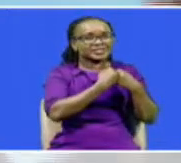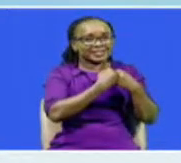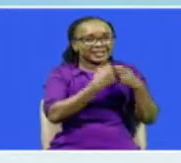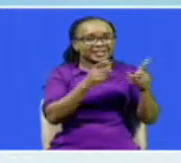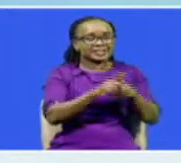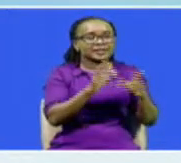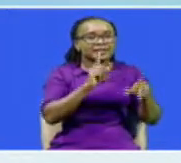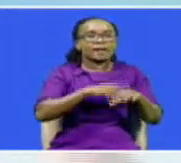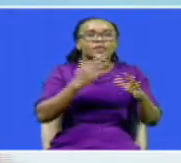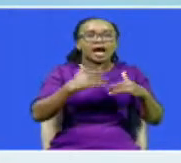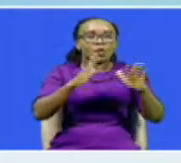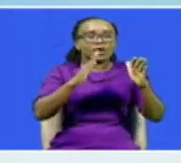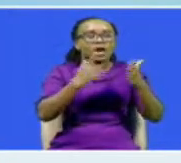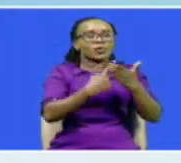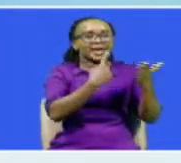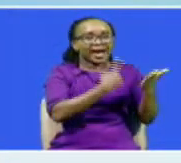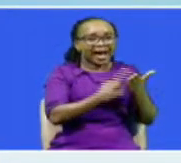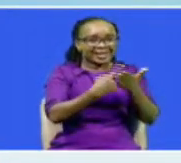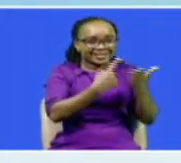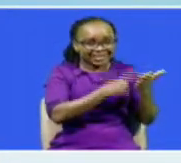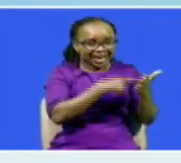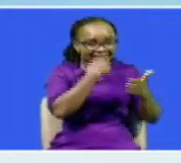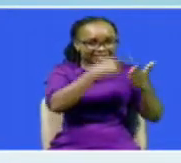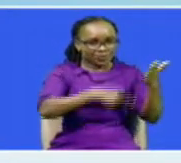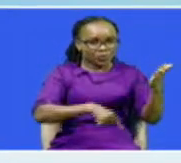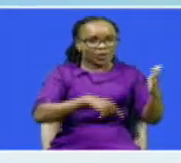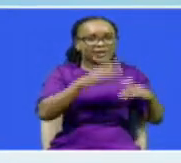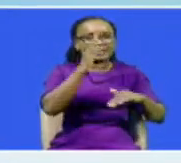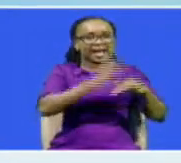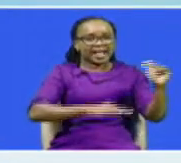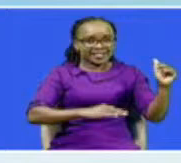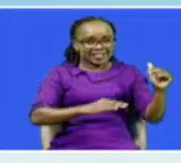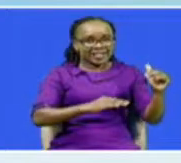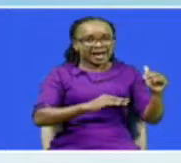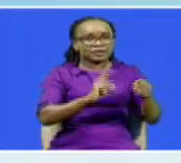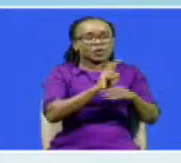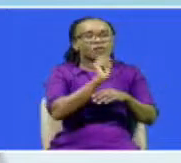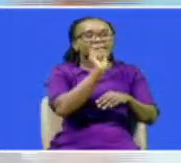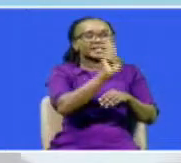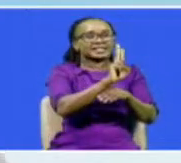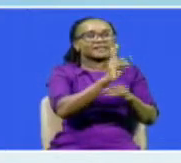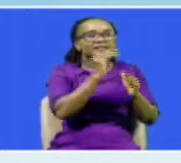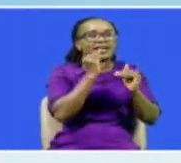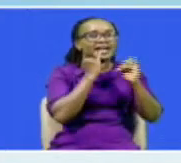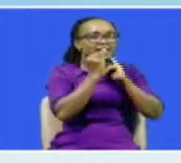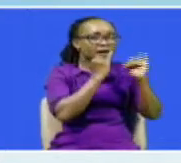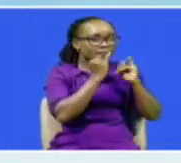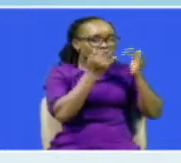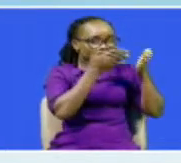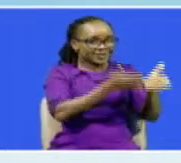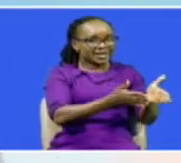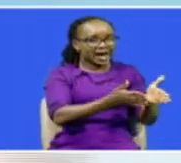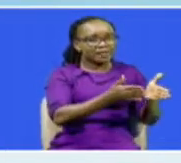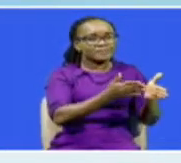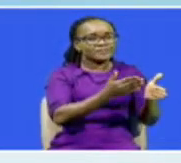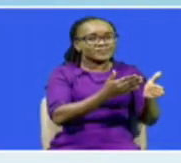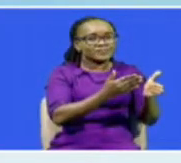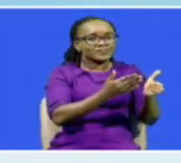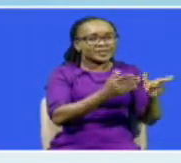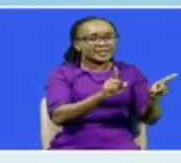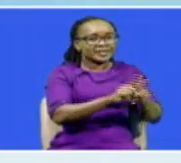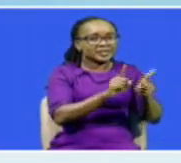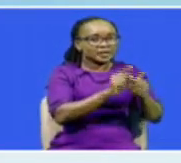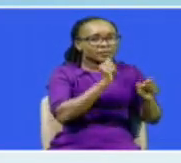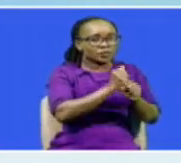when he was away, we had discussed and we said, instead of losing out on TV interviews, he'll be on the ground meeting the people. I'll be doing the